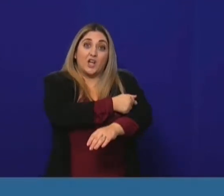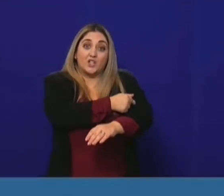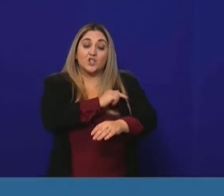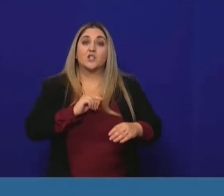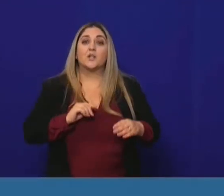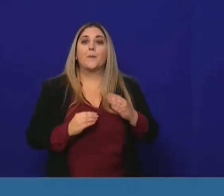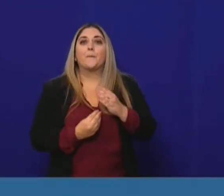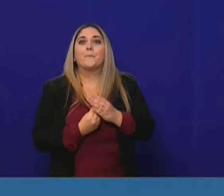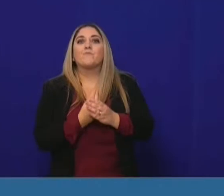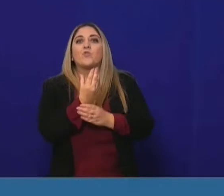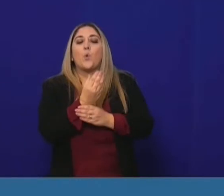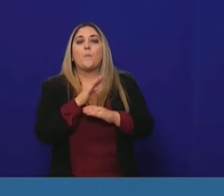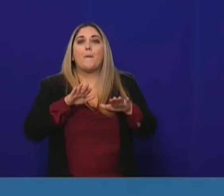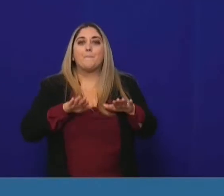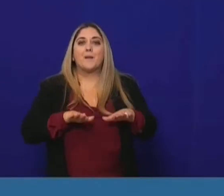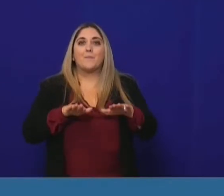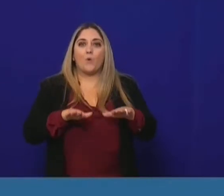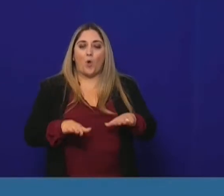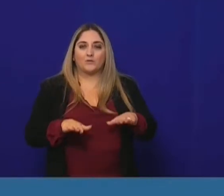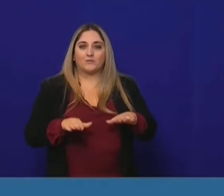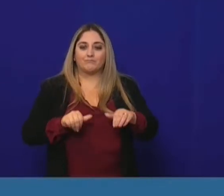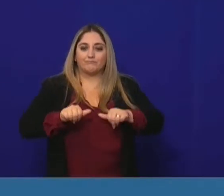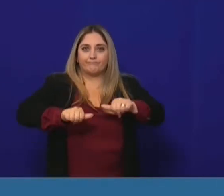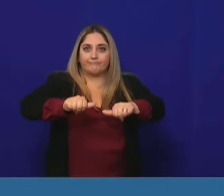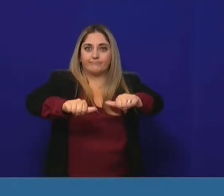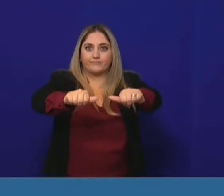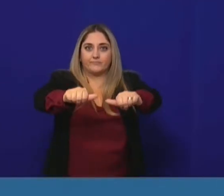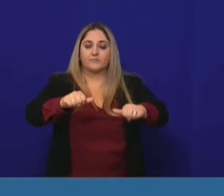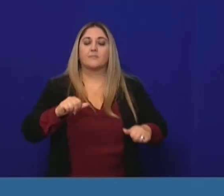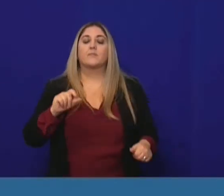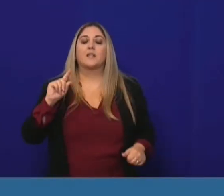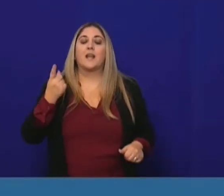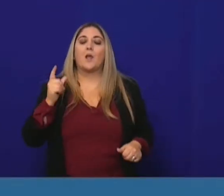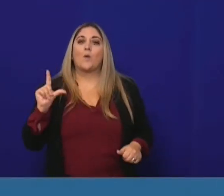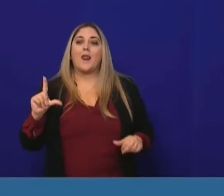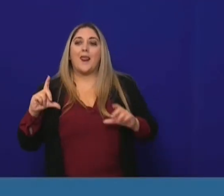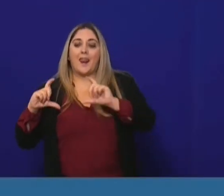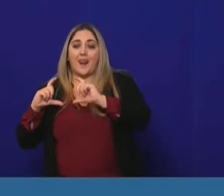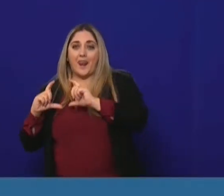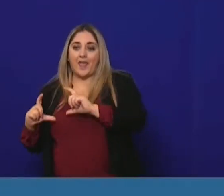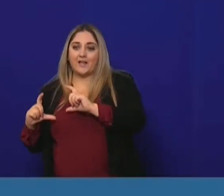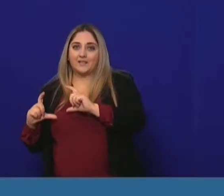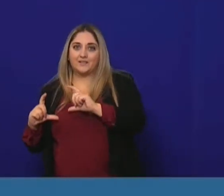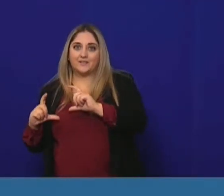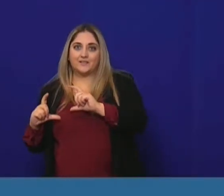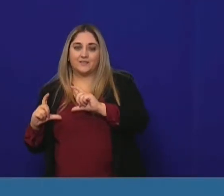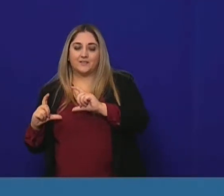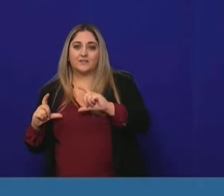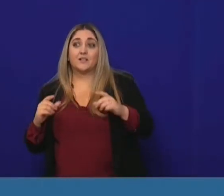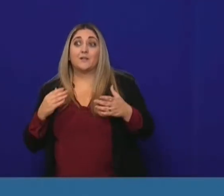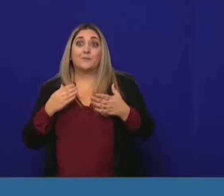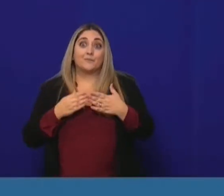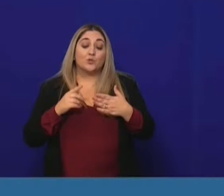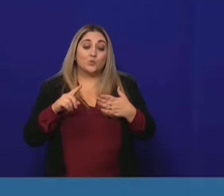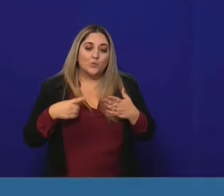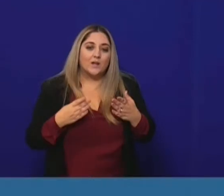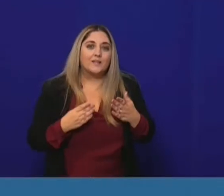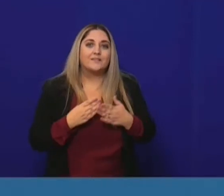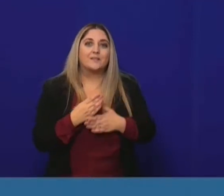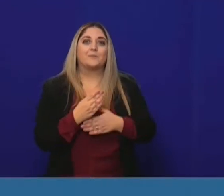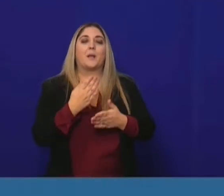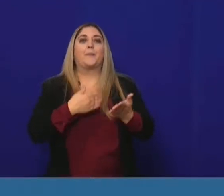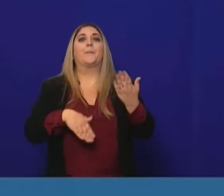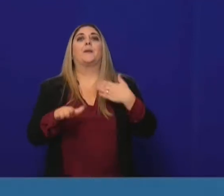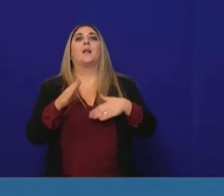tiġi liċenzjata. Dak huwa l-ewwel proċess li inti hemmhekk dik il-go ahead li din tista' toħroġ fuq is-suq,